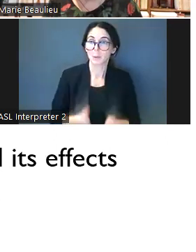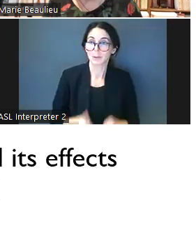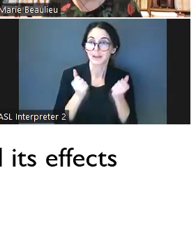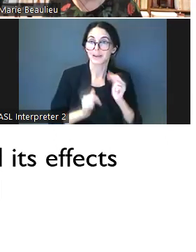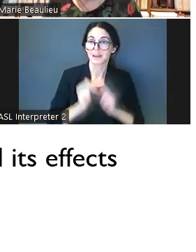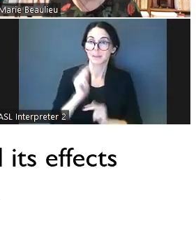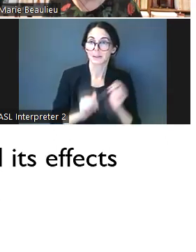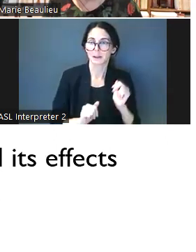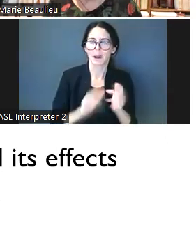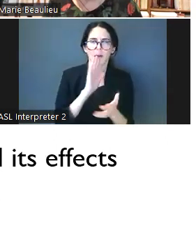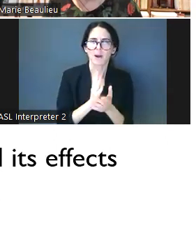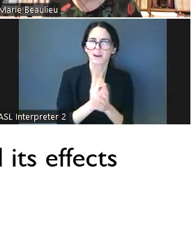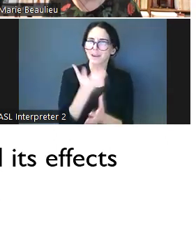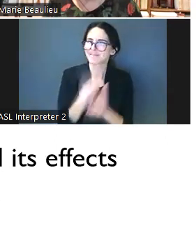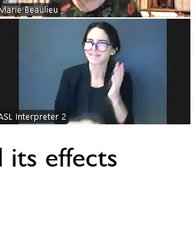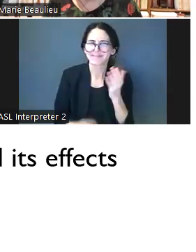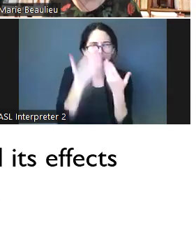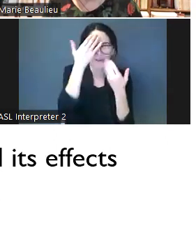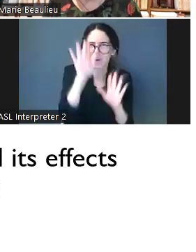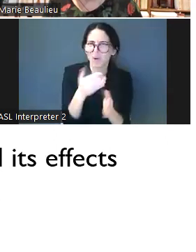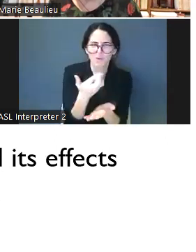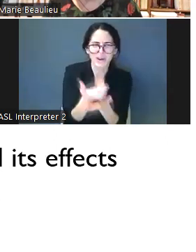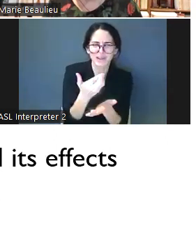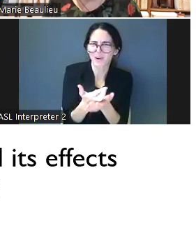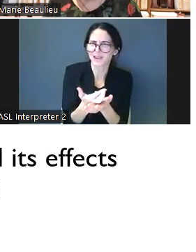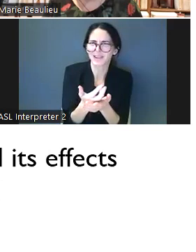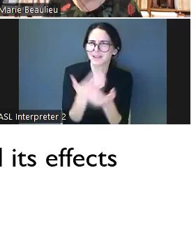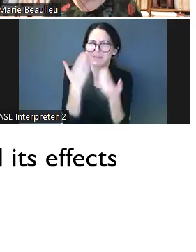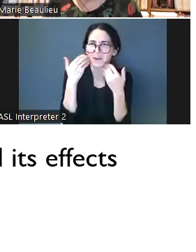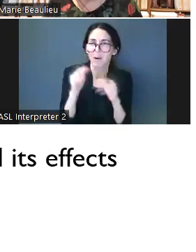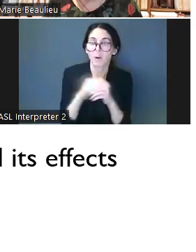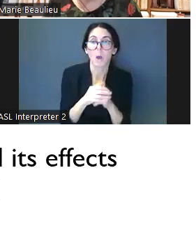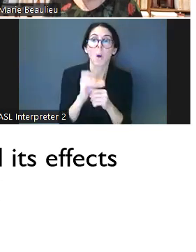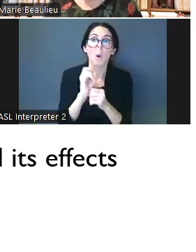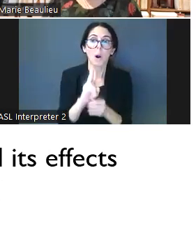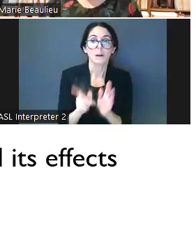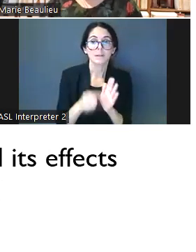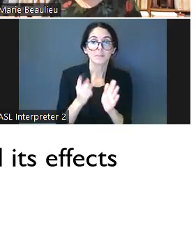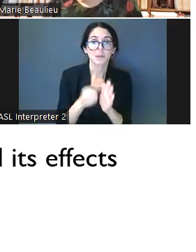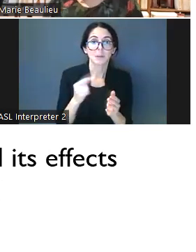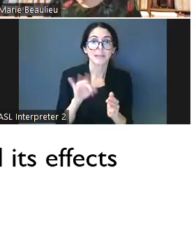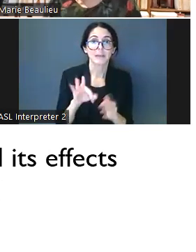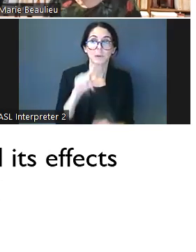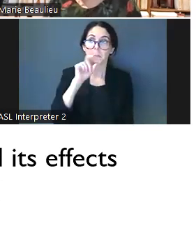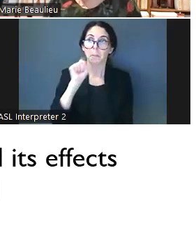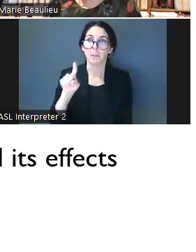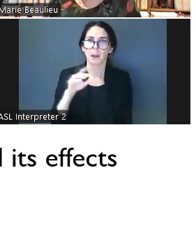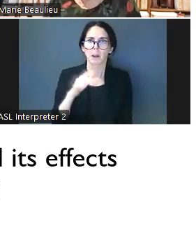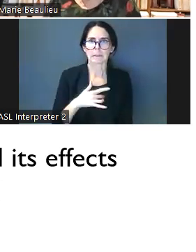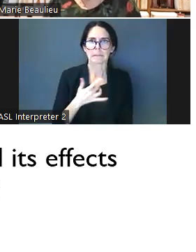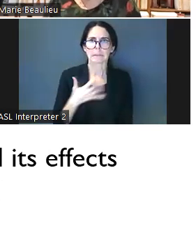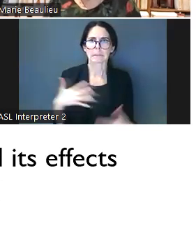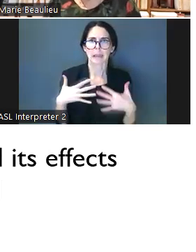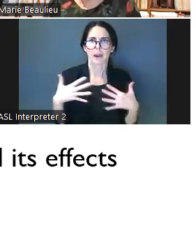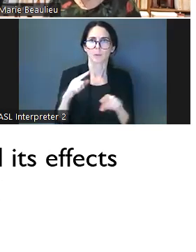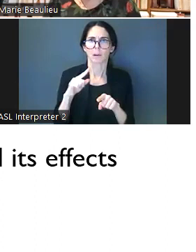lack of knowledge about resources, but others talk about fearing reprisal from the intolerant person, or talk